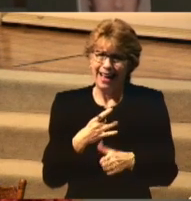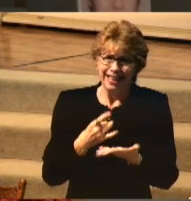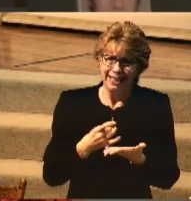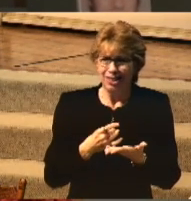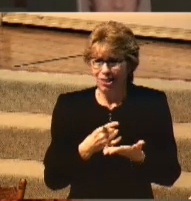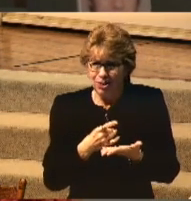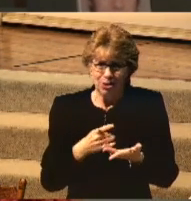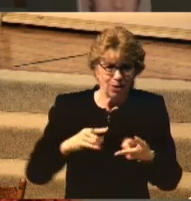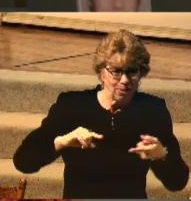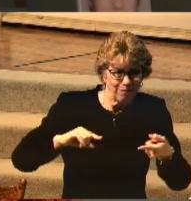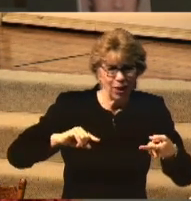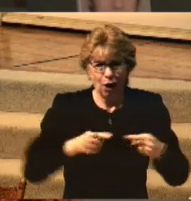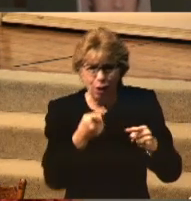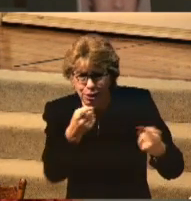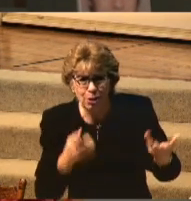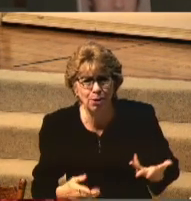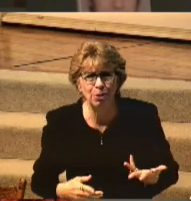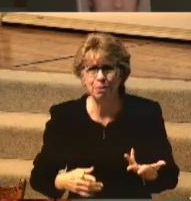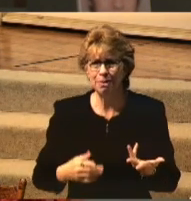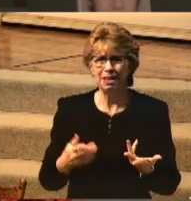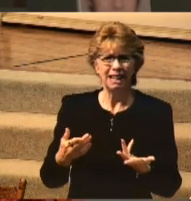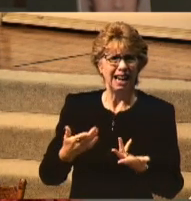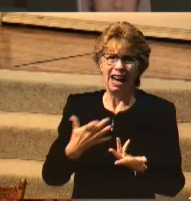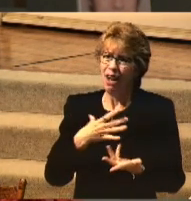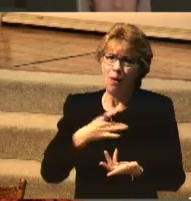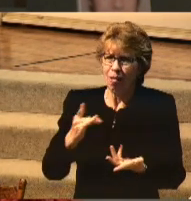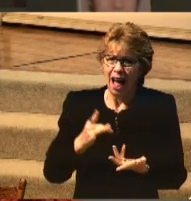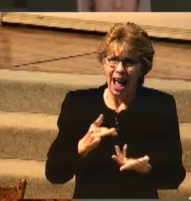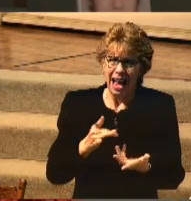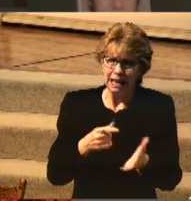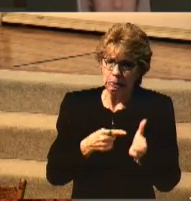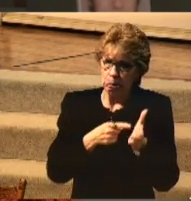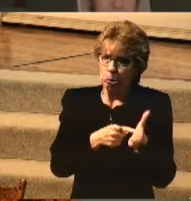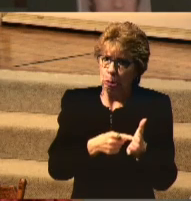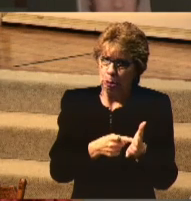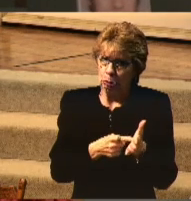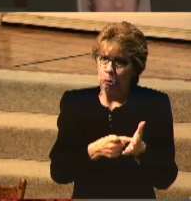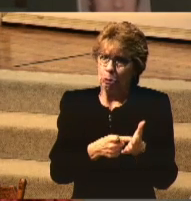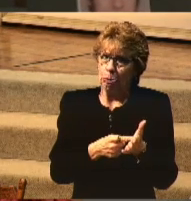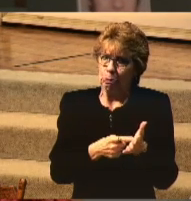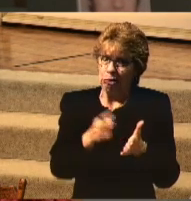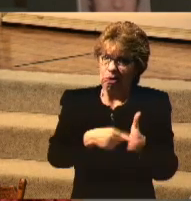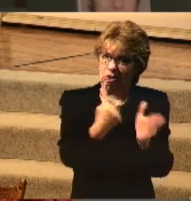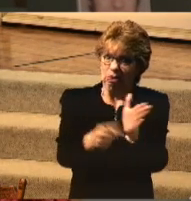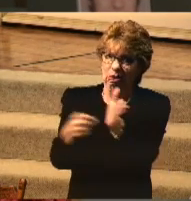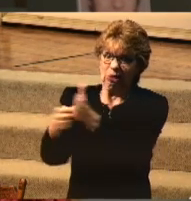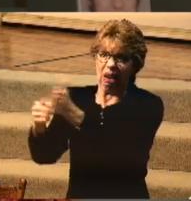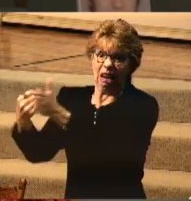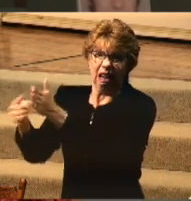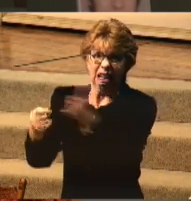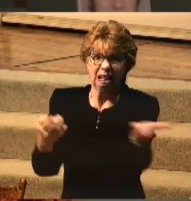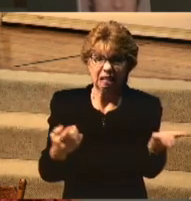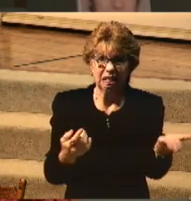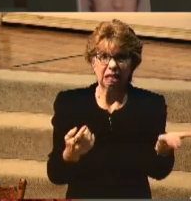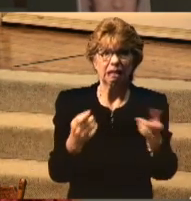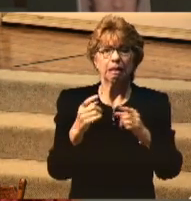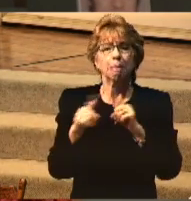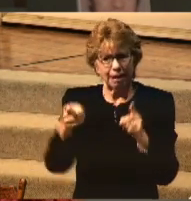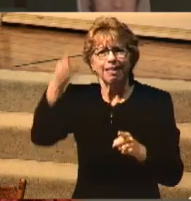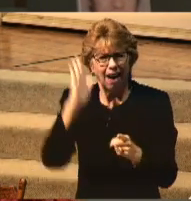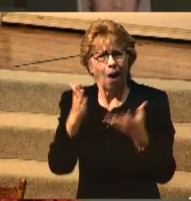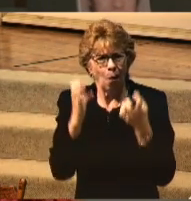sheep. I take no joy in that. But what a joy it is to know that God wants the best